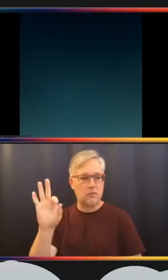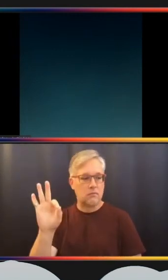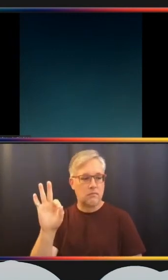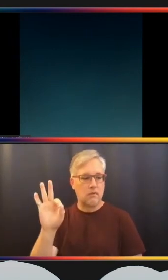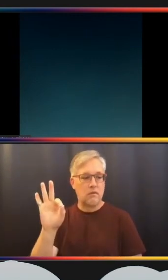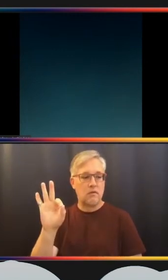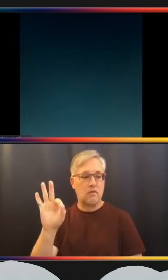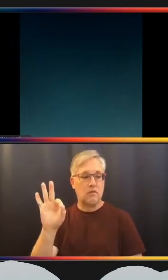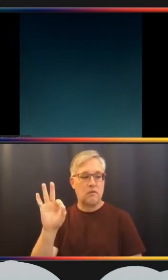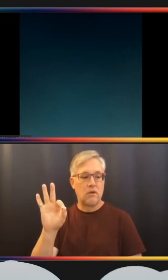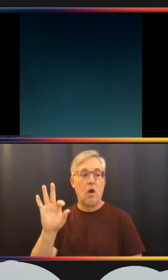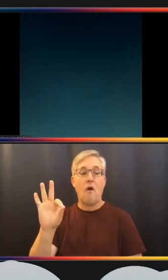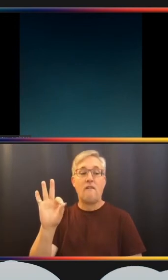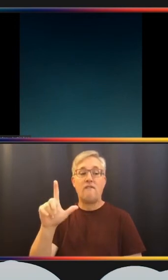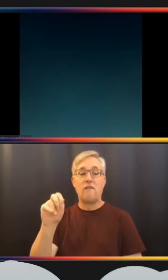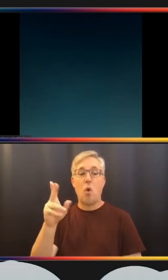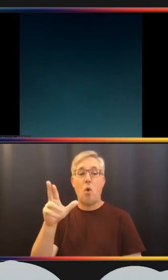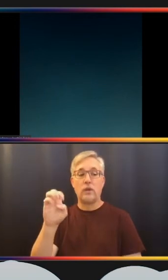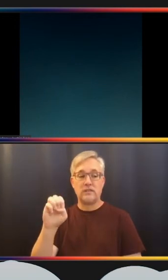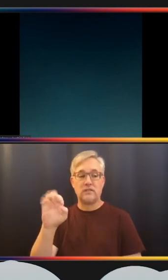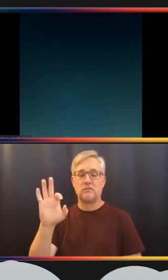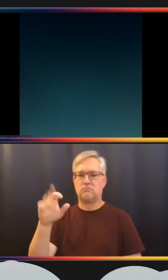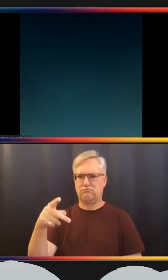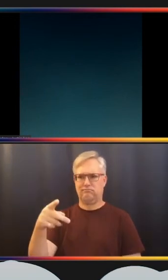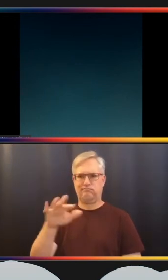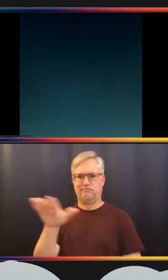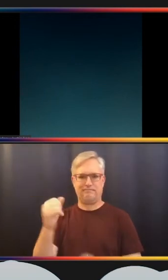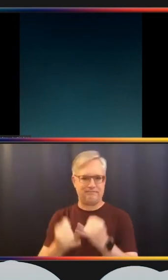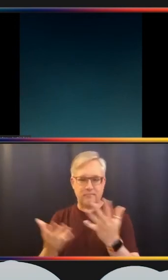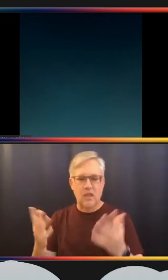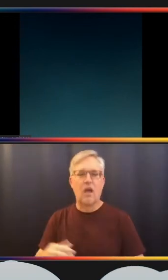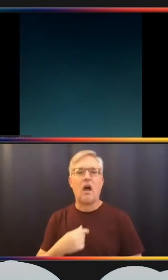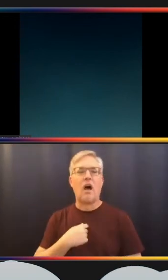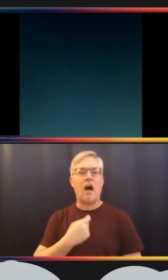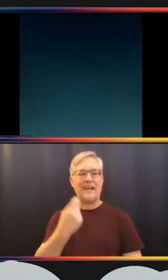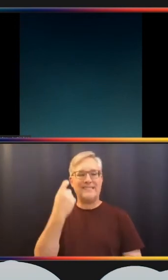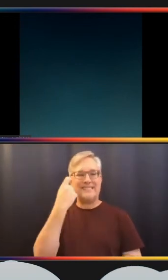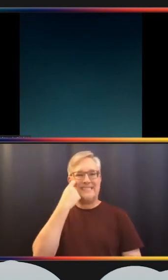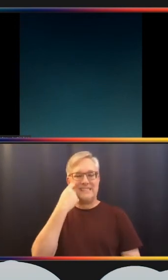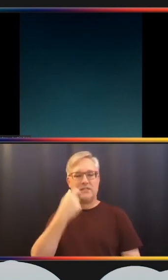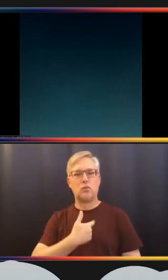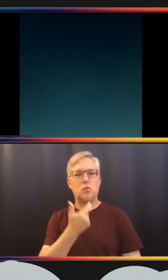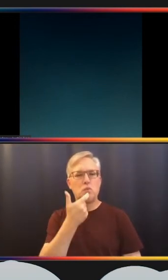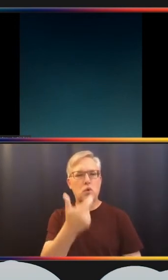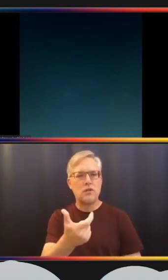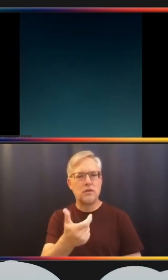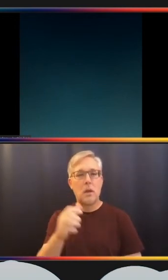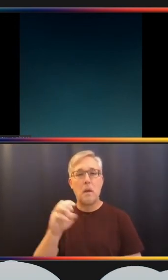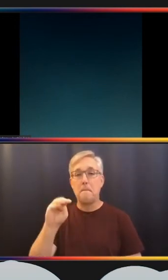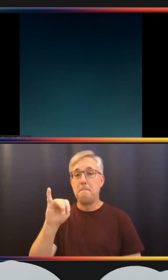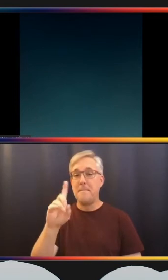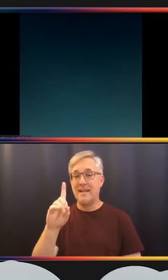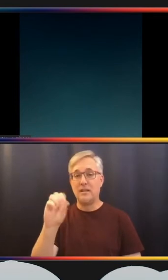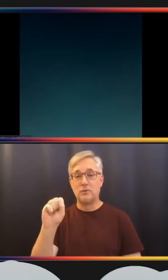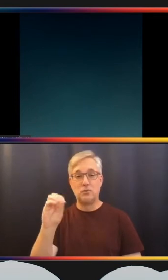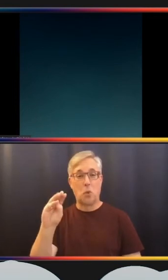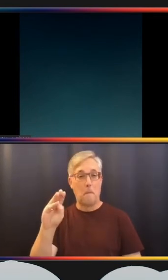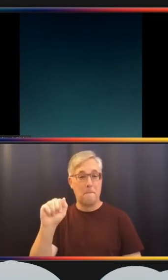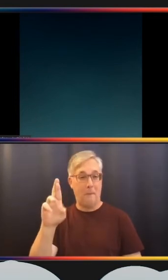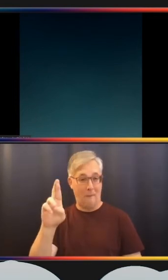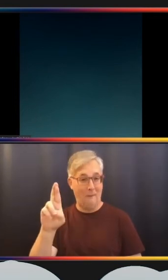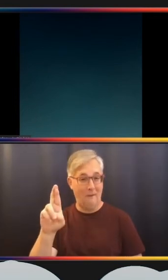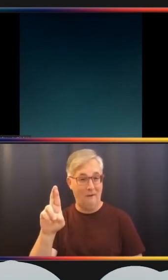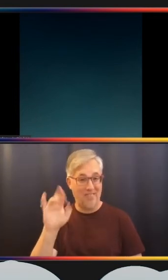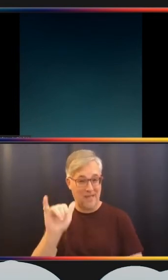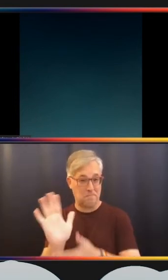could happen. I gotta put it out into the world, because I just watched Midsommar, is that how you pronounce it? Everybody pronounces it. I think